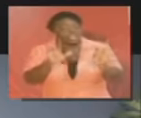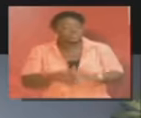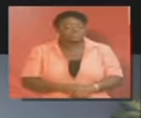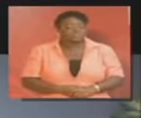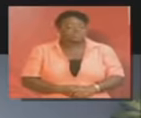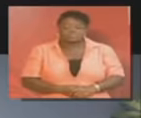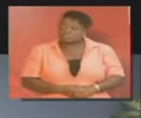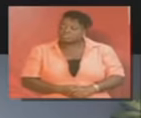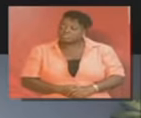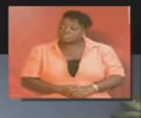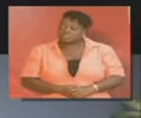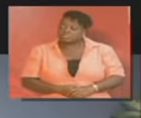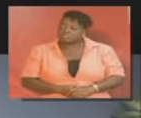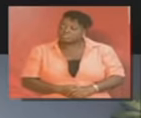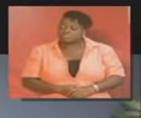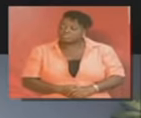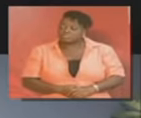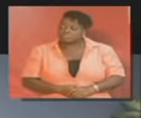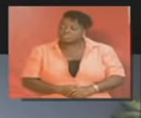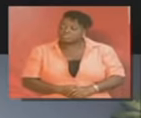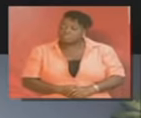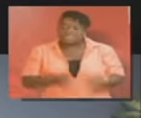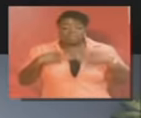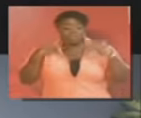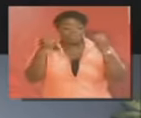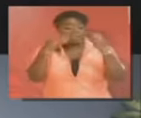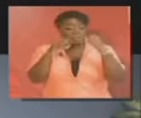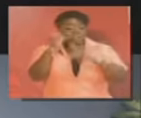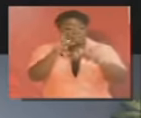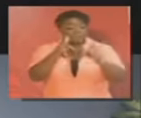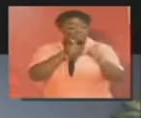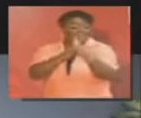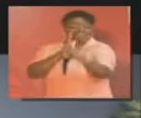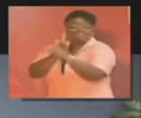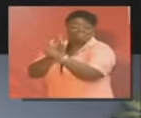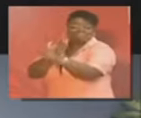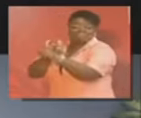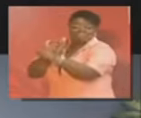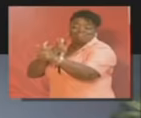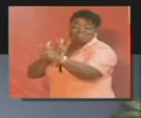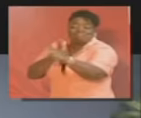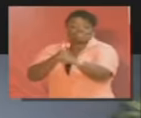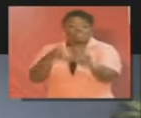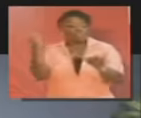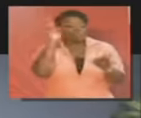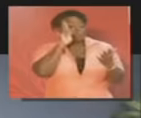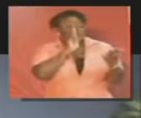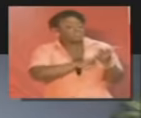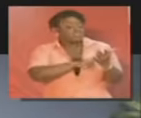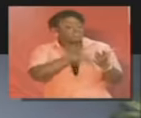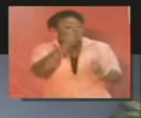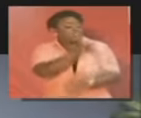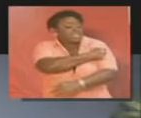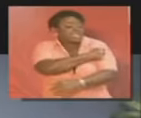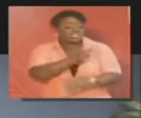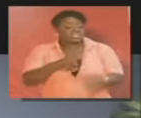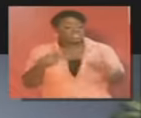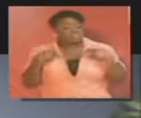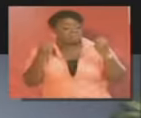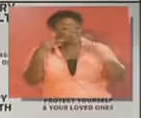has there been an overwhelming of the lines with person trying to get through to register for the vaccine in the ERHA?